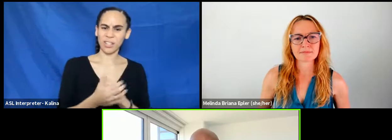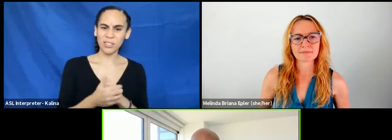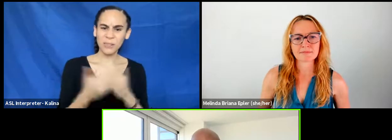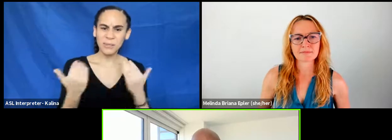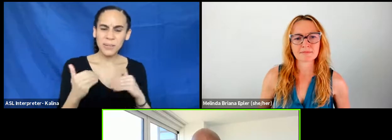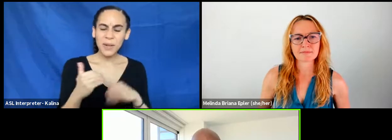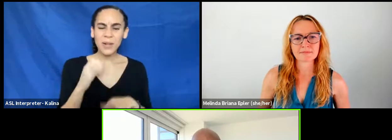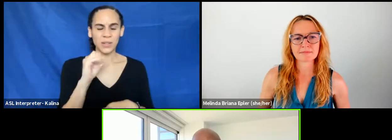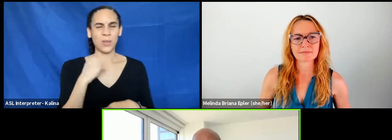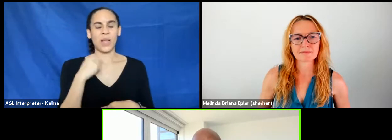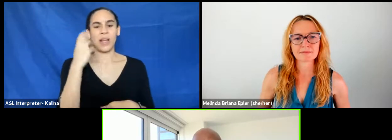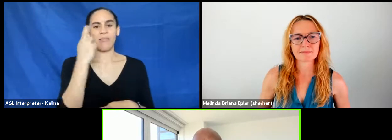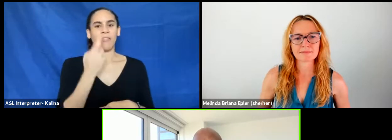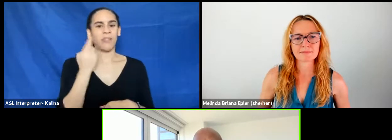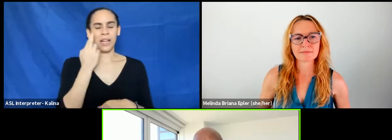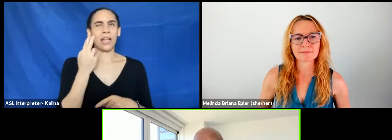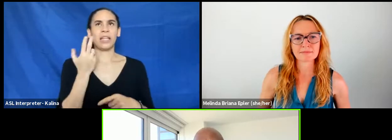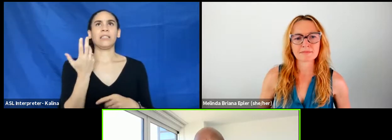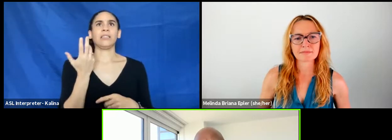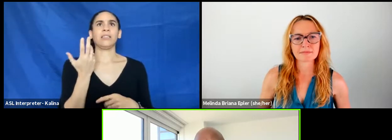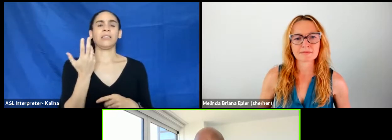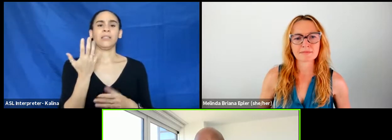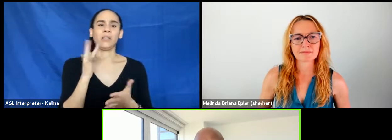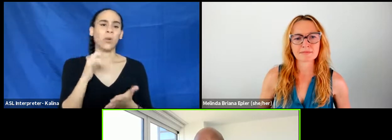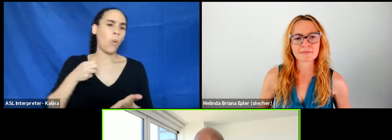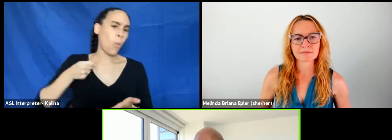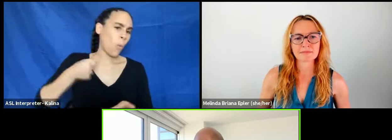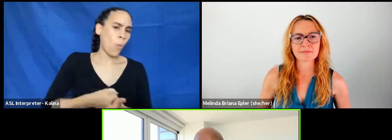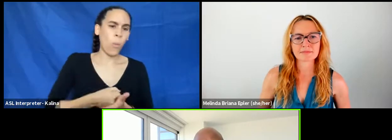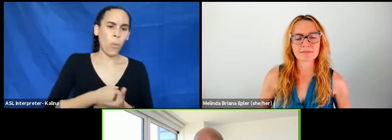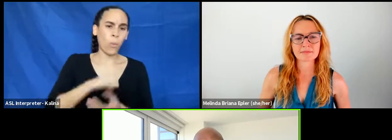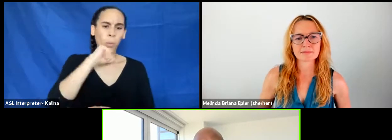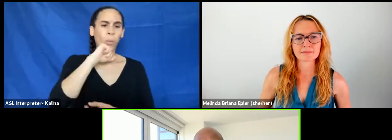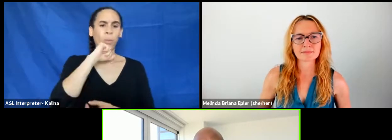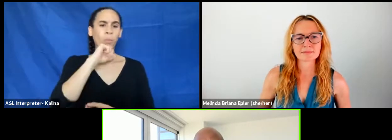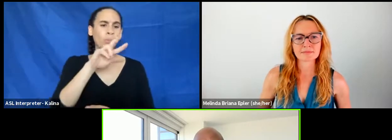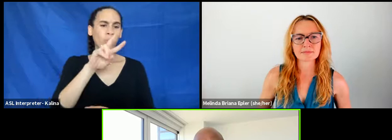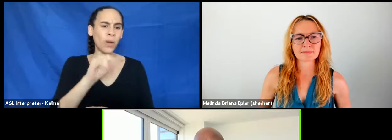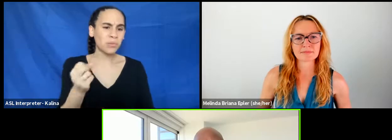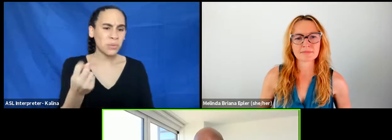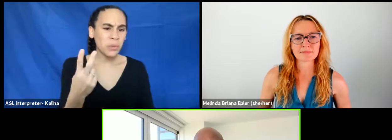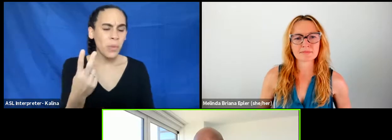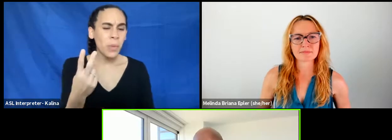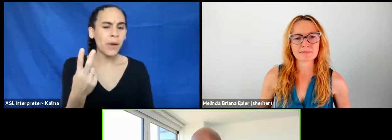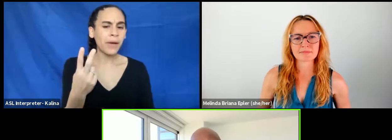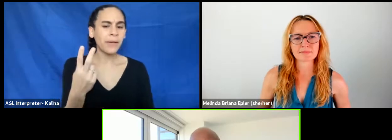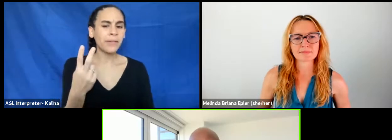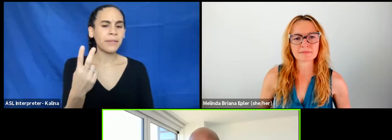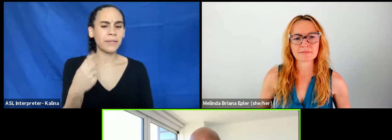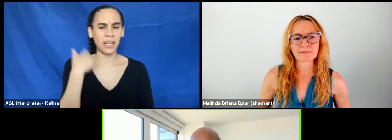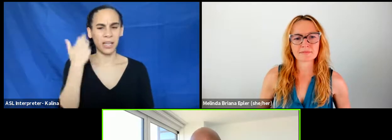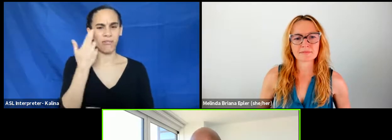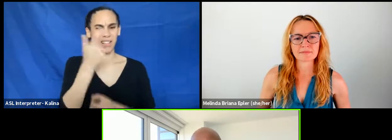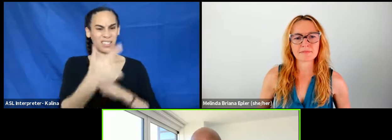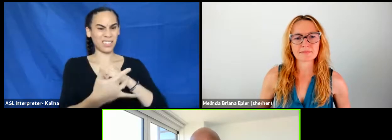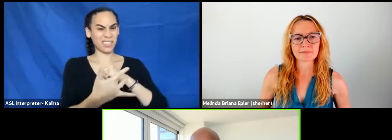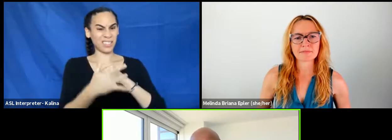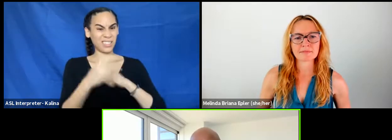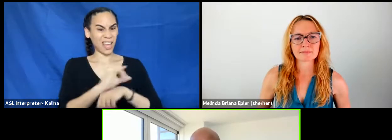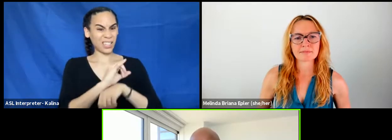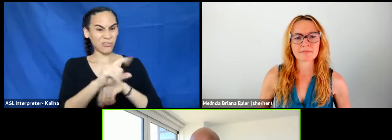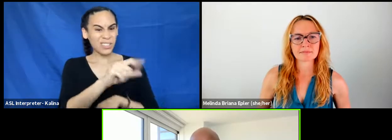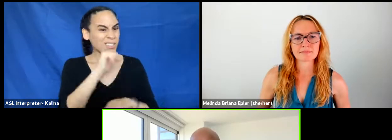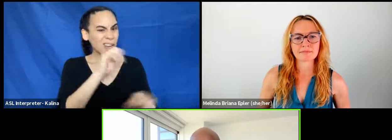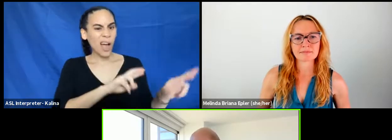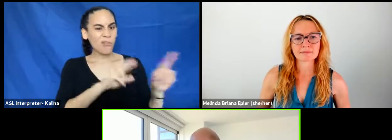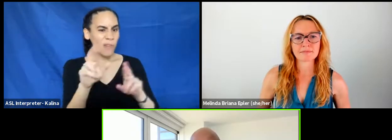realized, I hit a rock bottom spot in 2012 because I realized that the tech industry wasn't ready to talk about